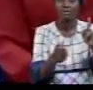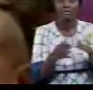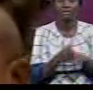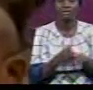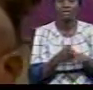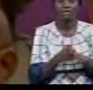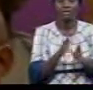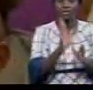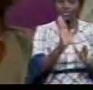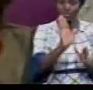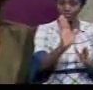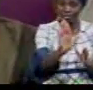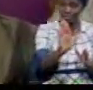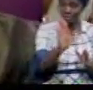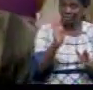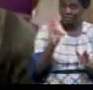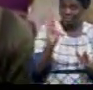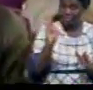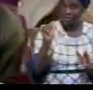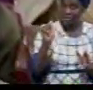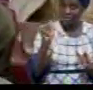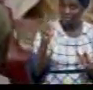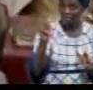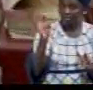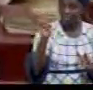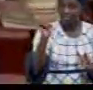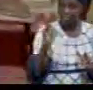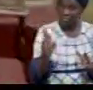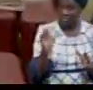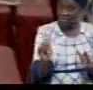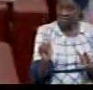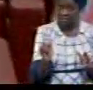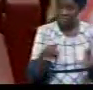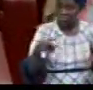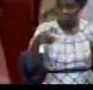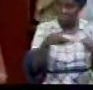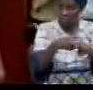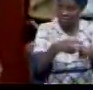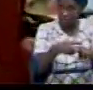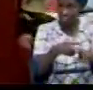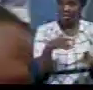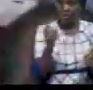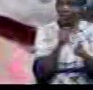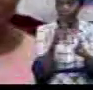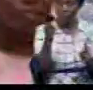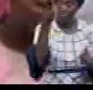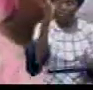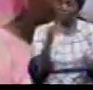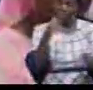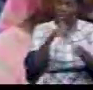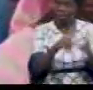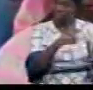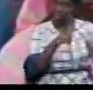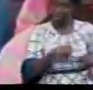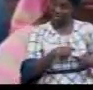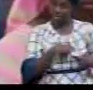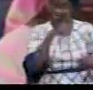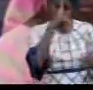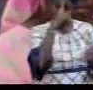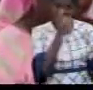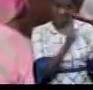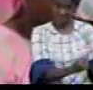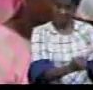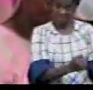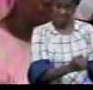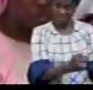there? Your battery charged. The word of God inside your heart. Faith and confidence inside you. That's right,